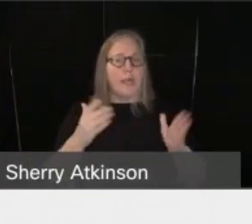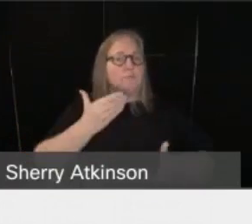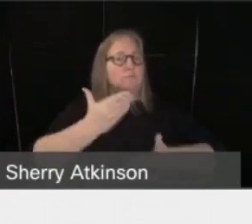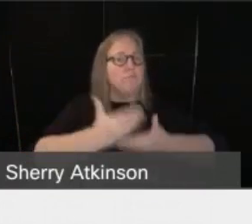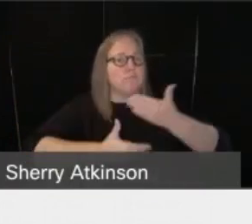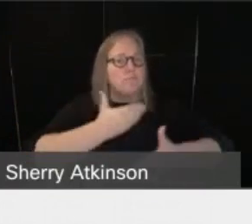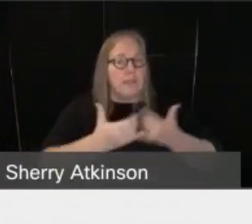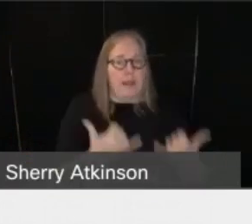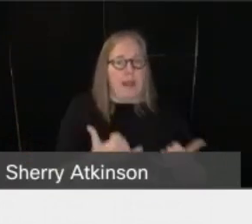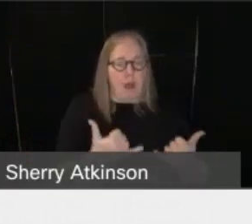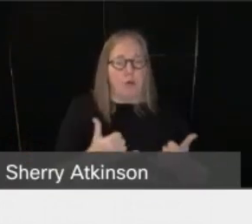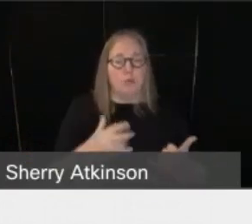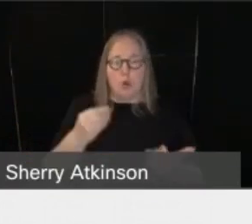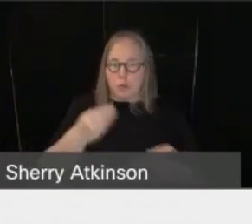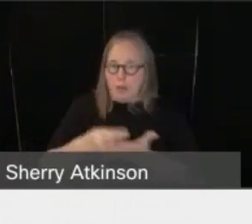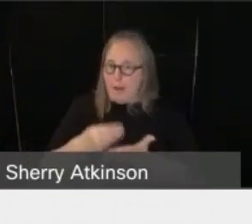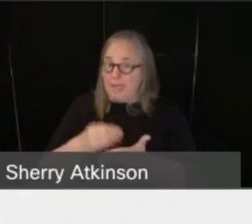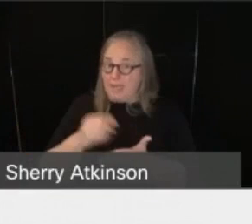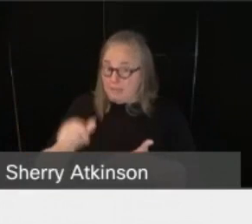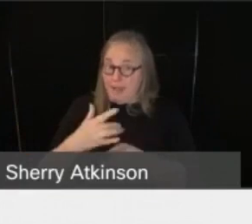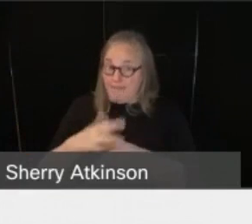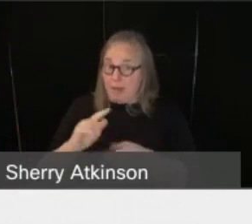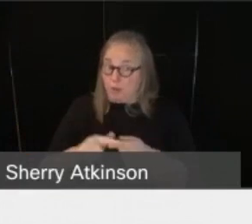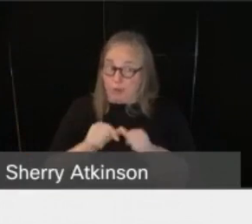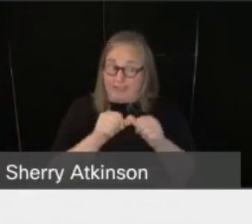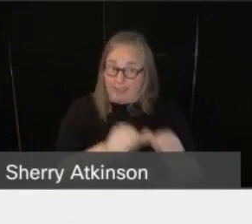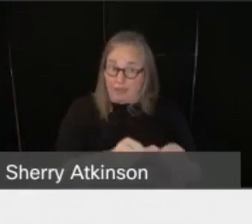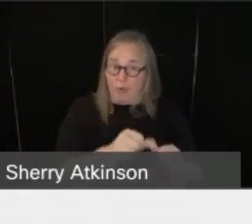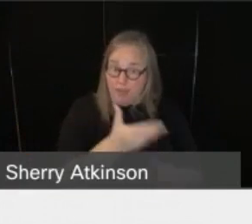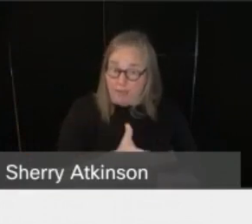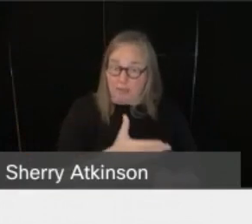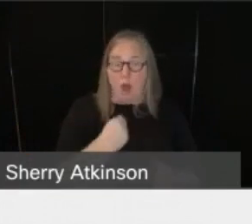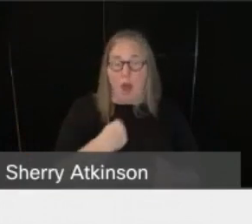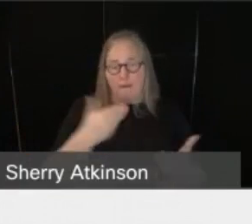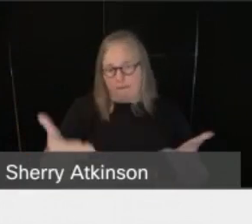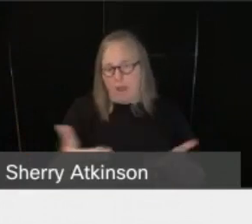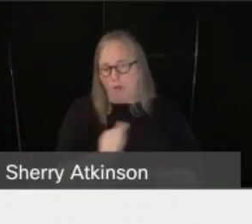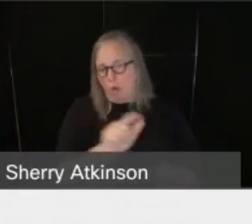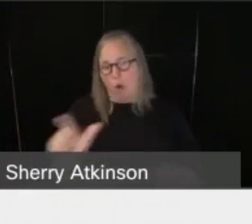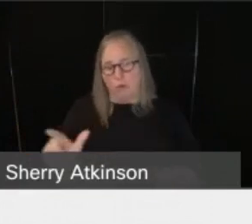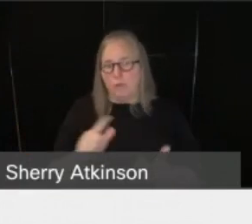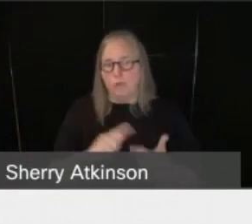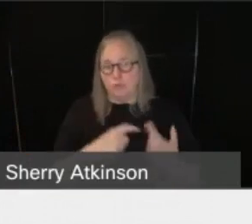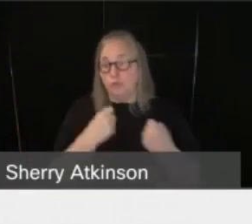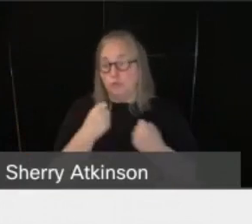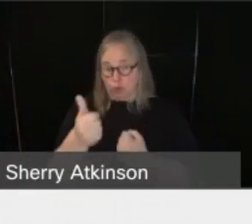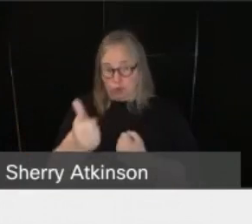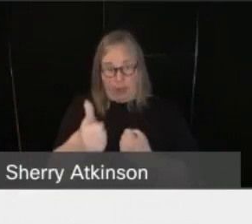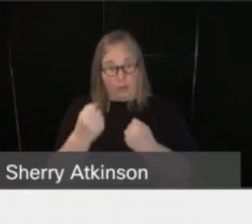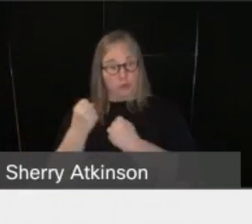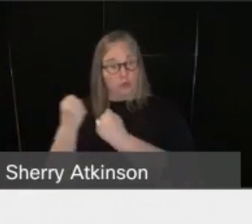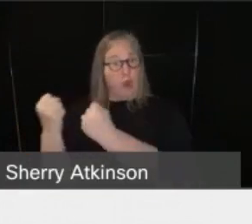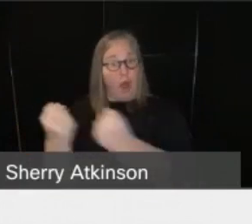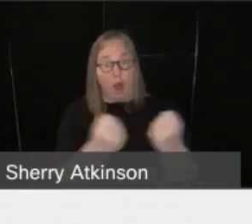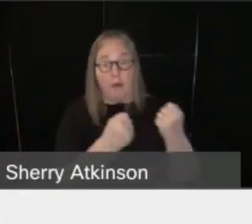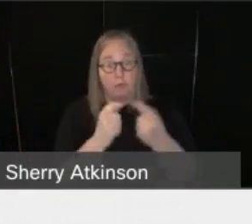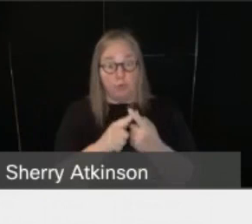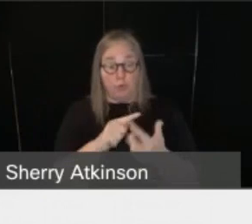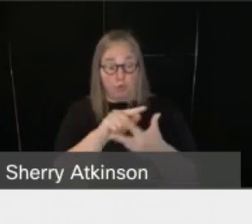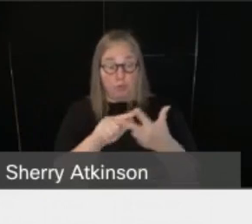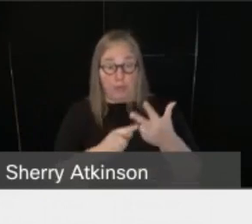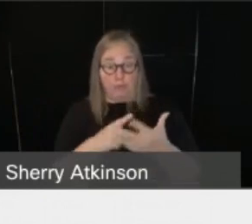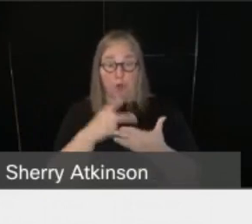those dollars need to be there to sustain them. I invite all of you to ride around to those 3 projects. You'll see an